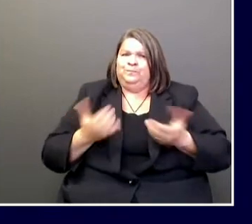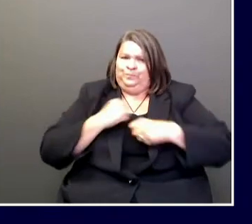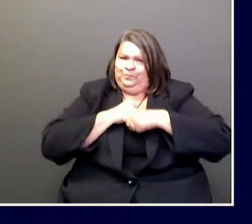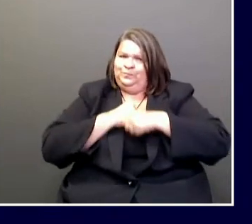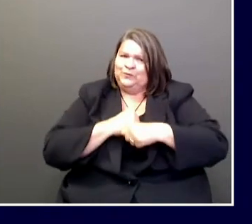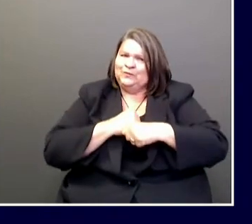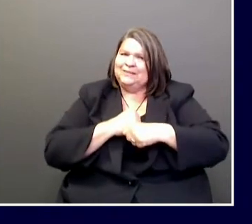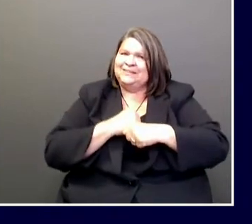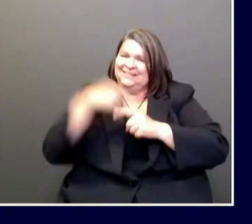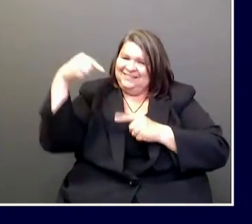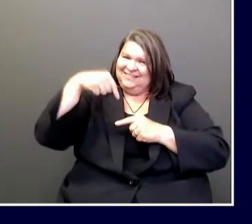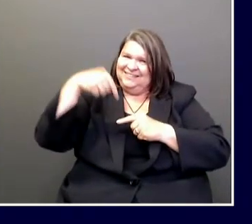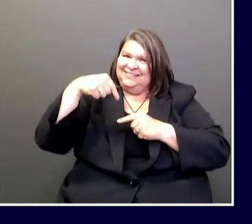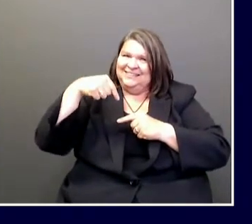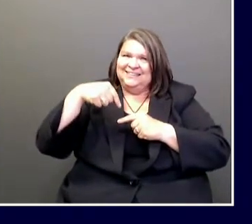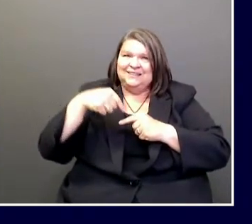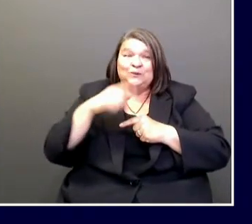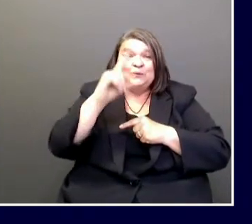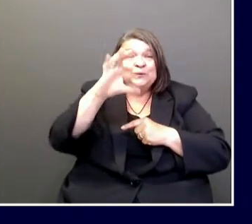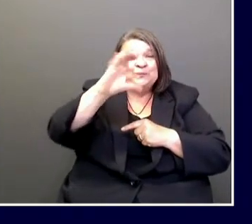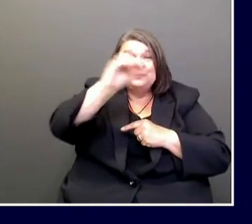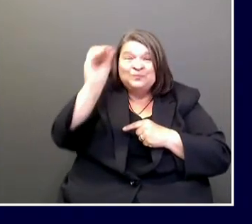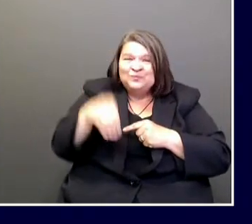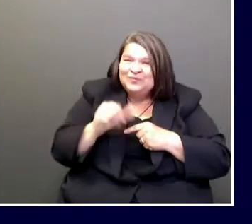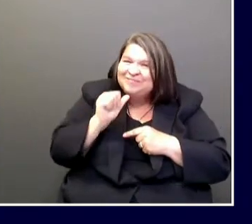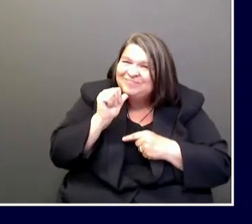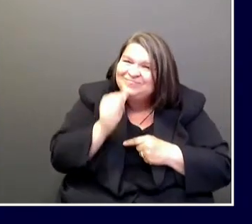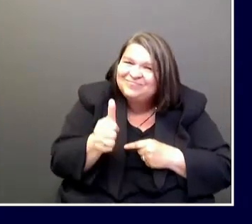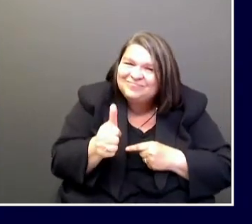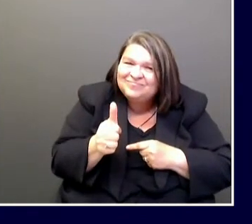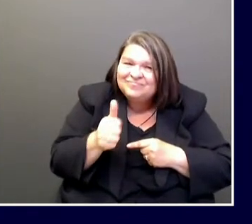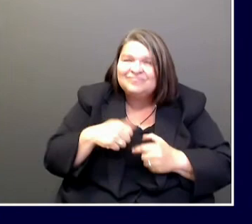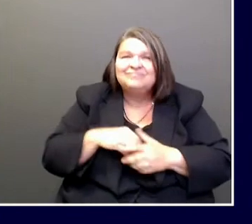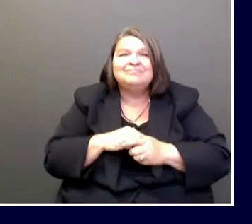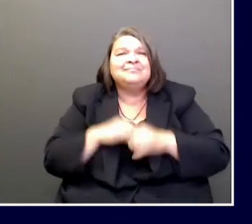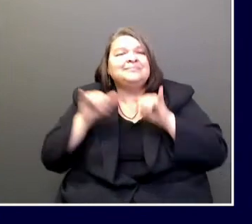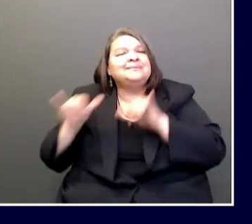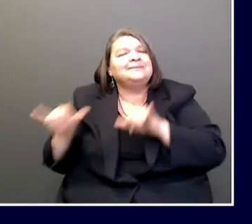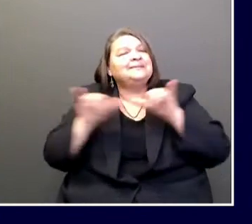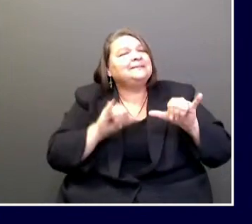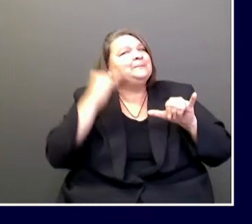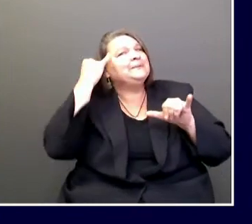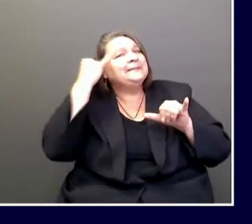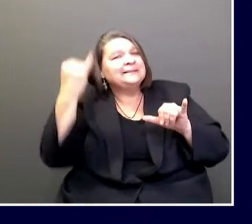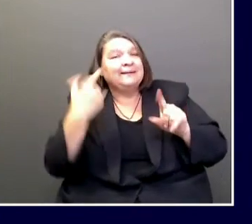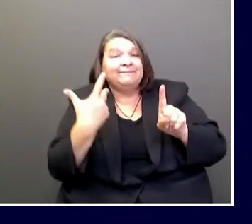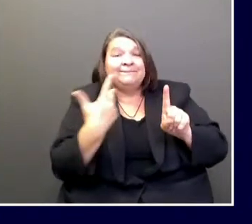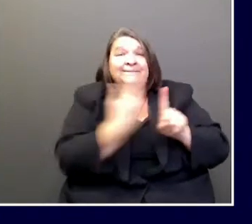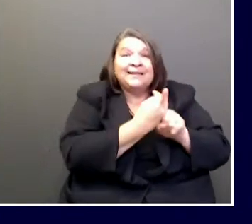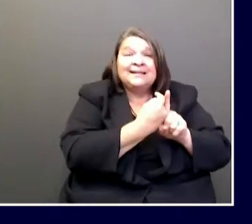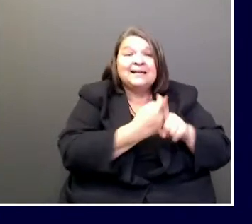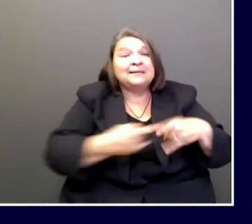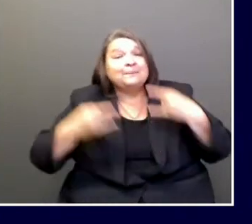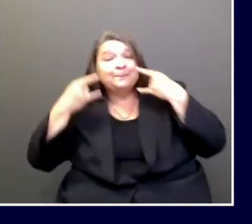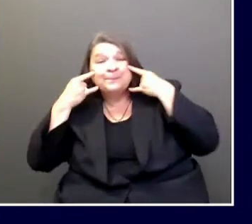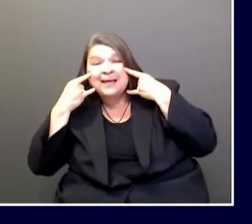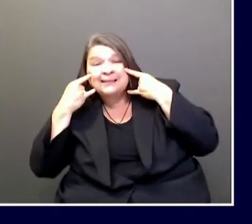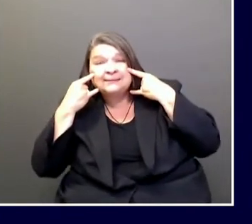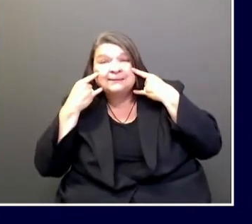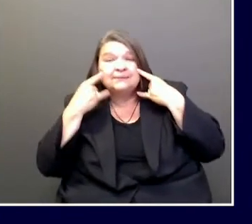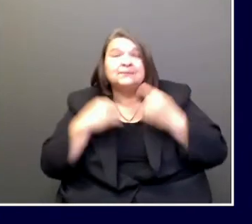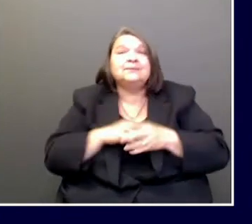particularly when conditions worsen. That's what's happening here with respect to masks. All that being